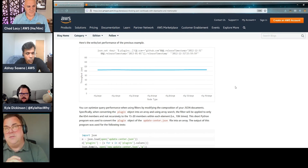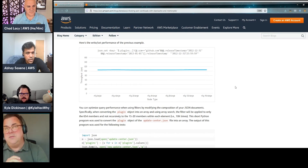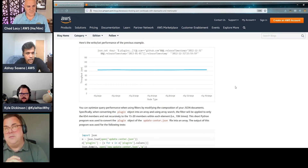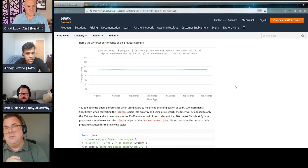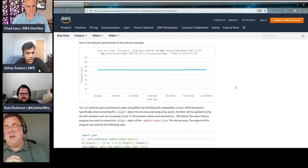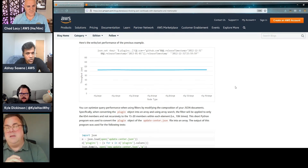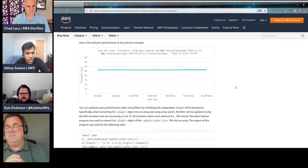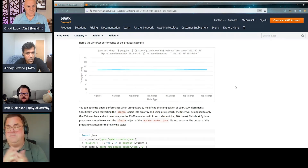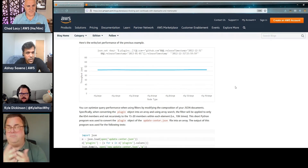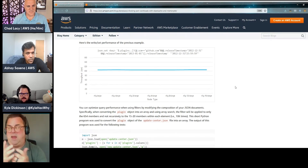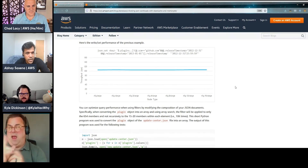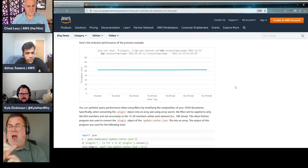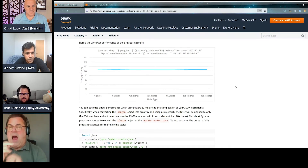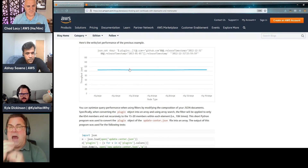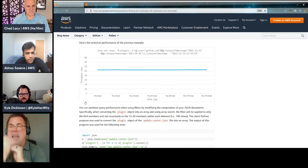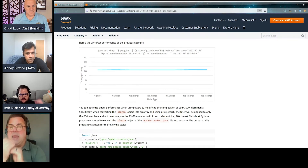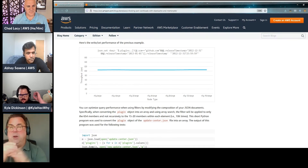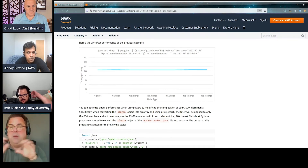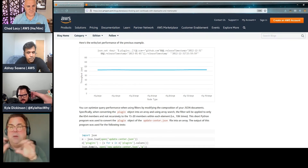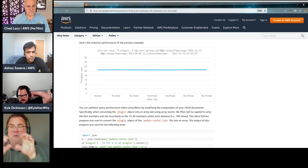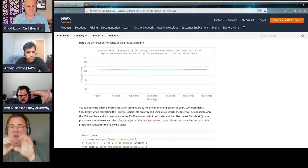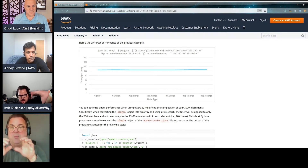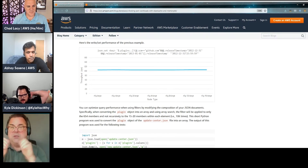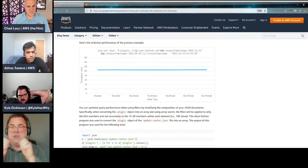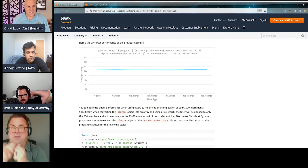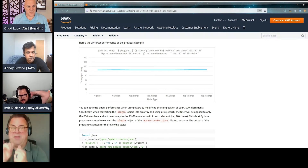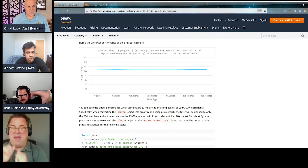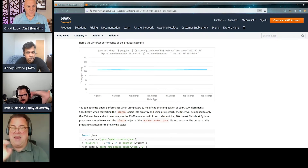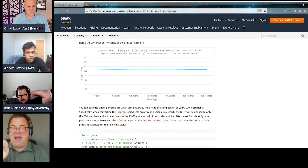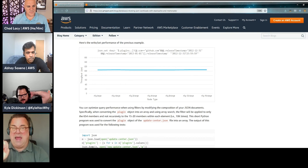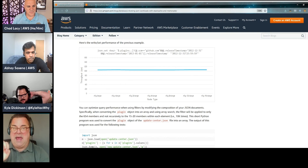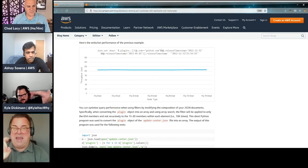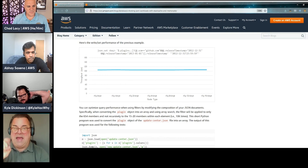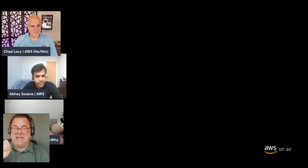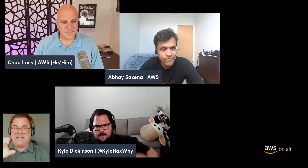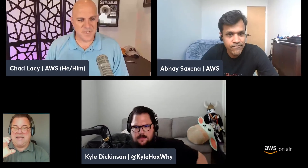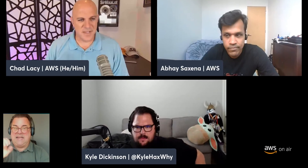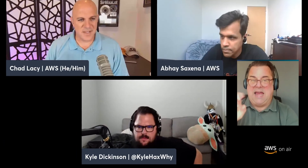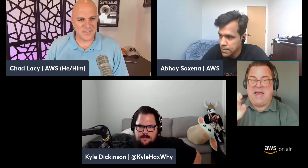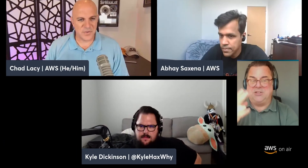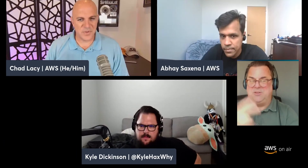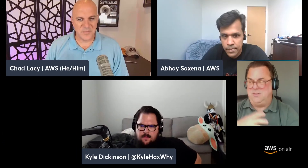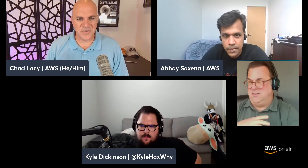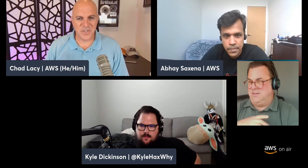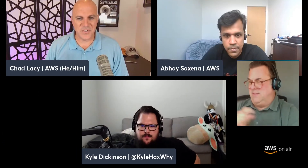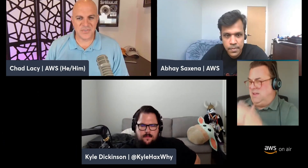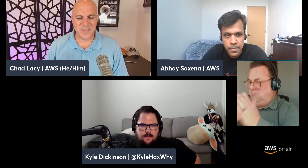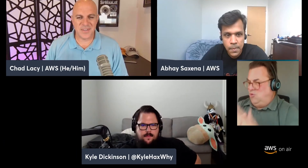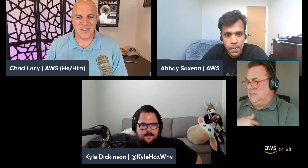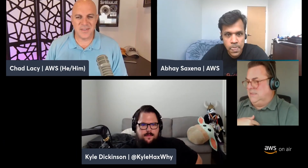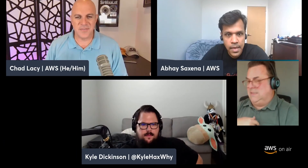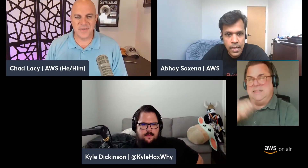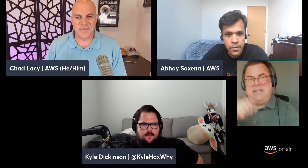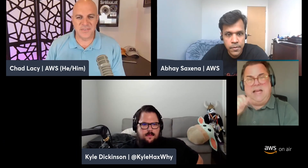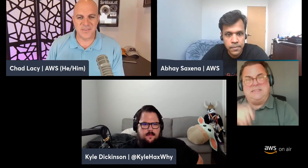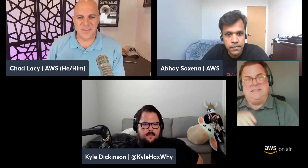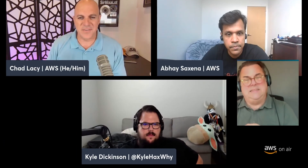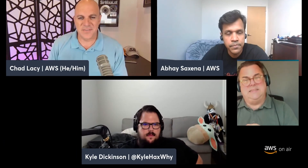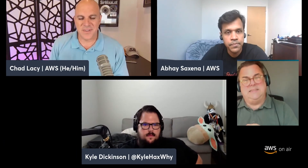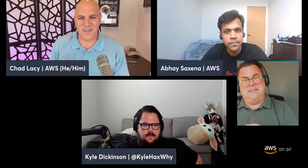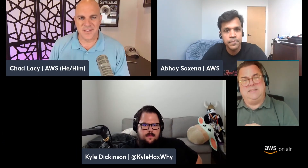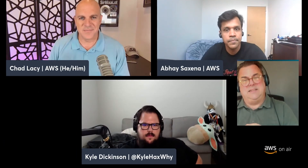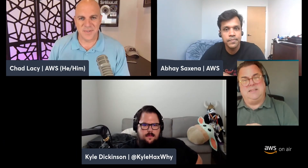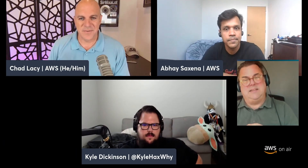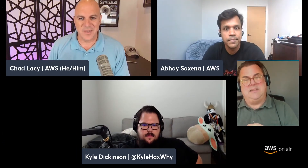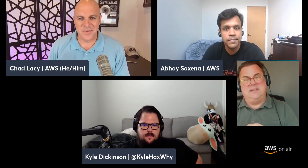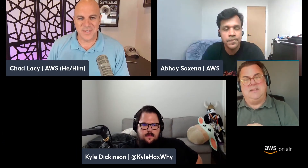with both ElastiCache and MemoryDB. That's very impressive. Yeah. So I'm just curious. This